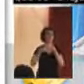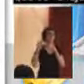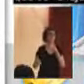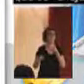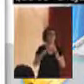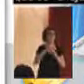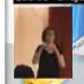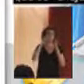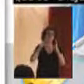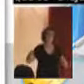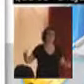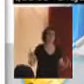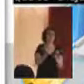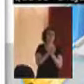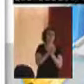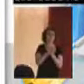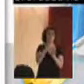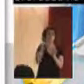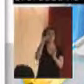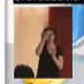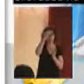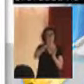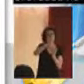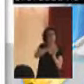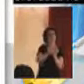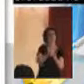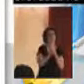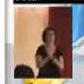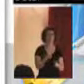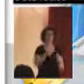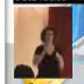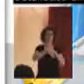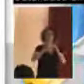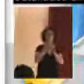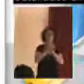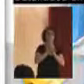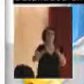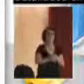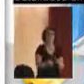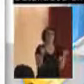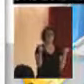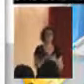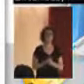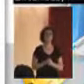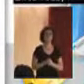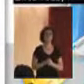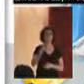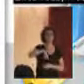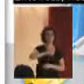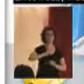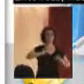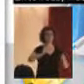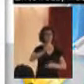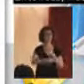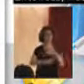facilitating accessibility to the touch mobile phone to people with reduced mobility in the upper